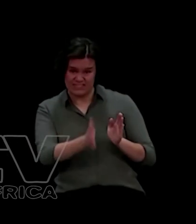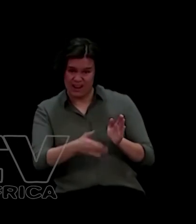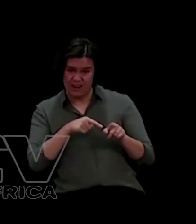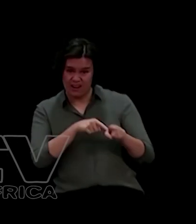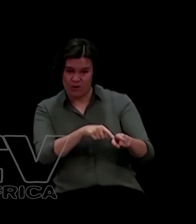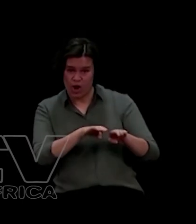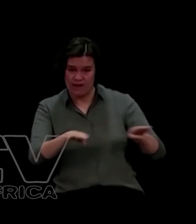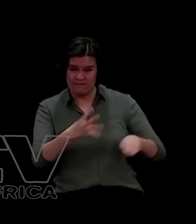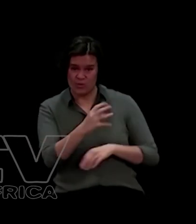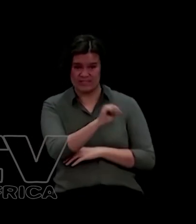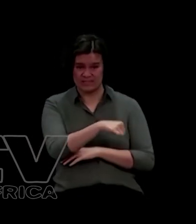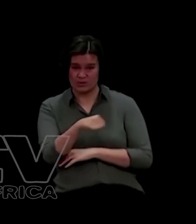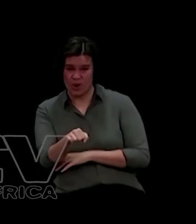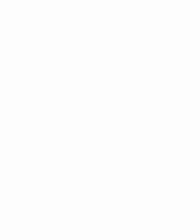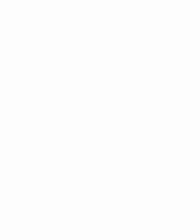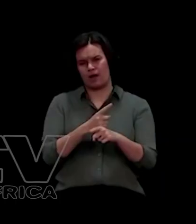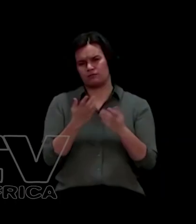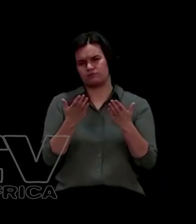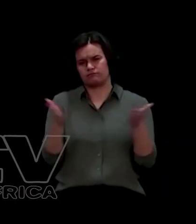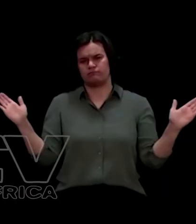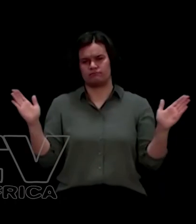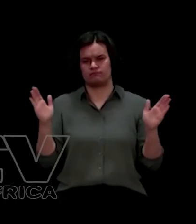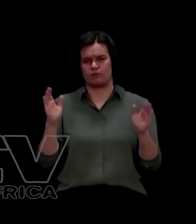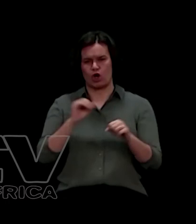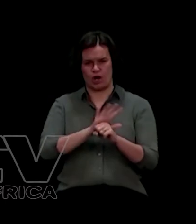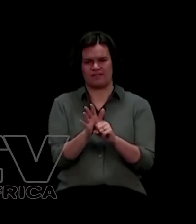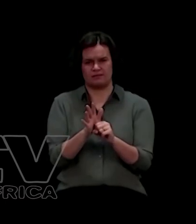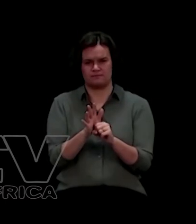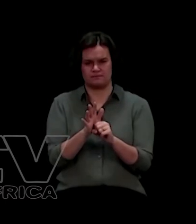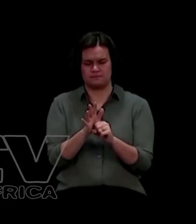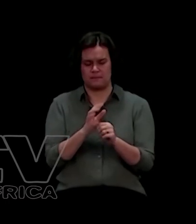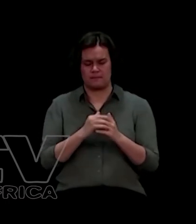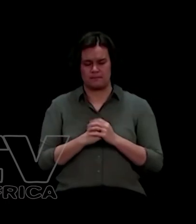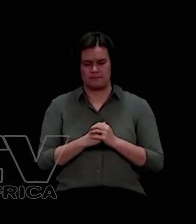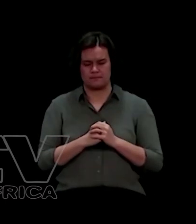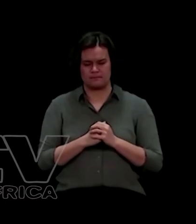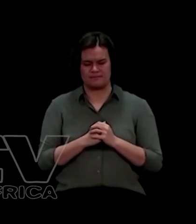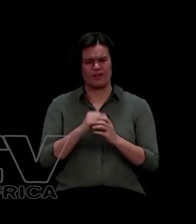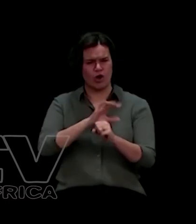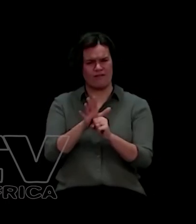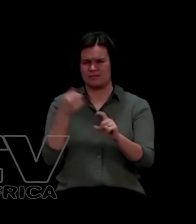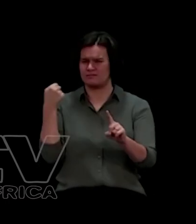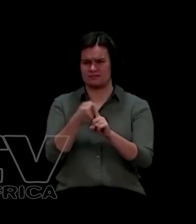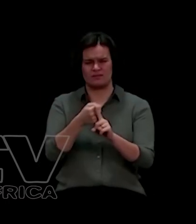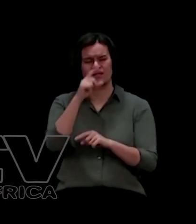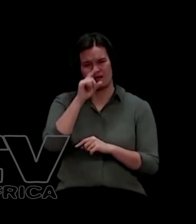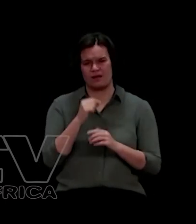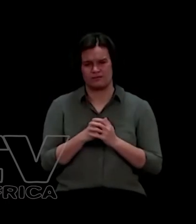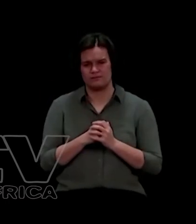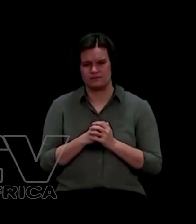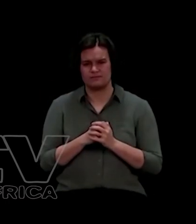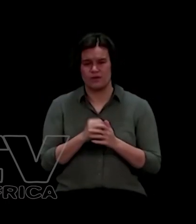further, we will. Having positive cases in our communities, along with the impact of